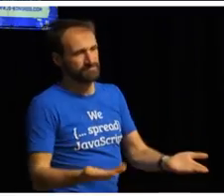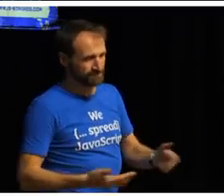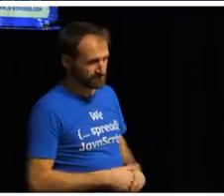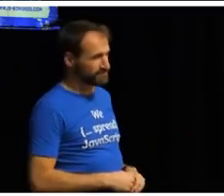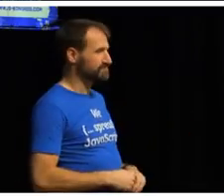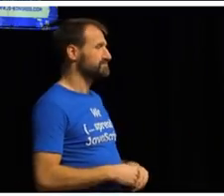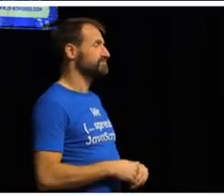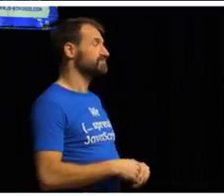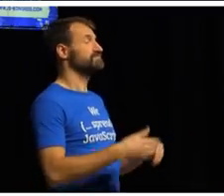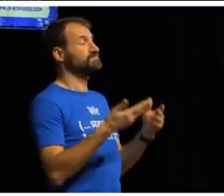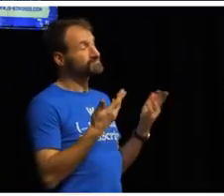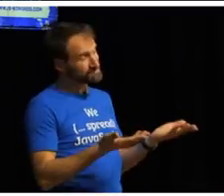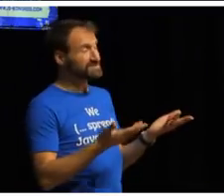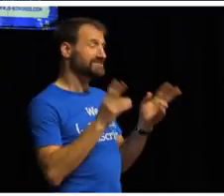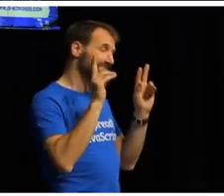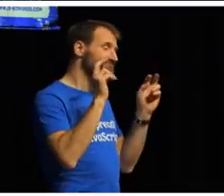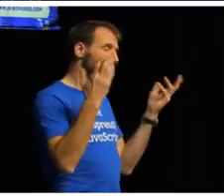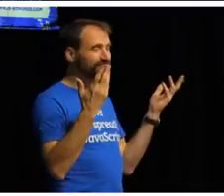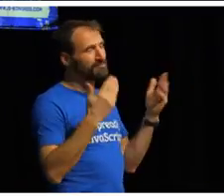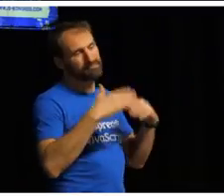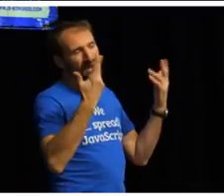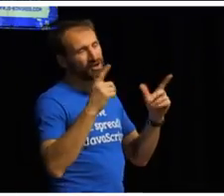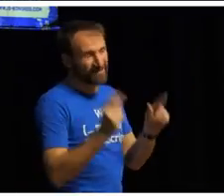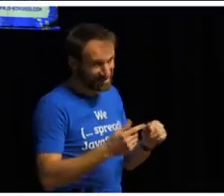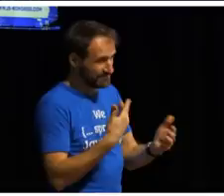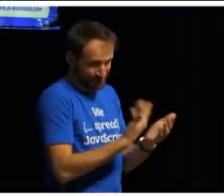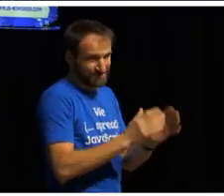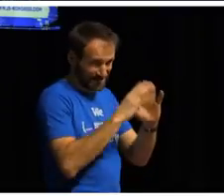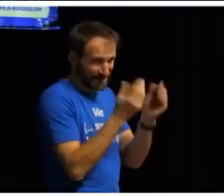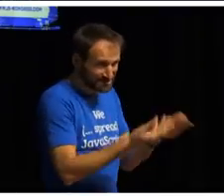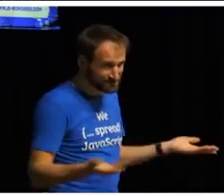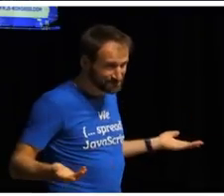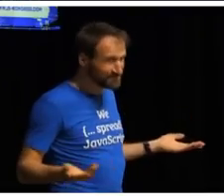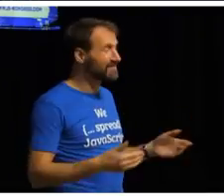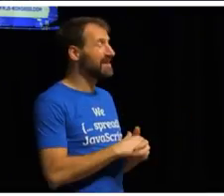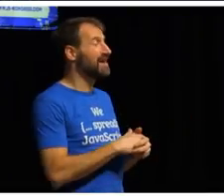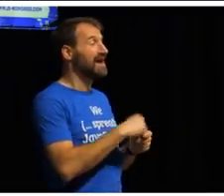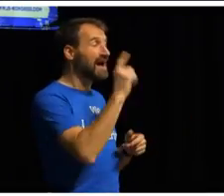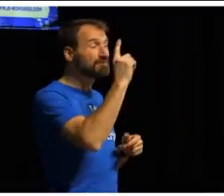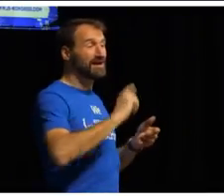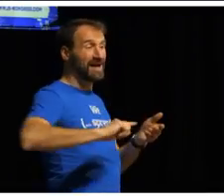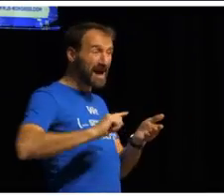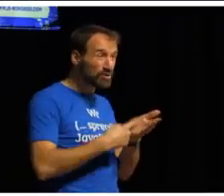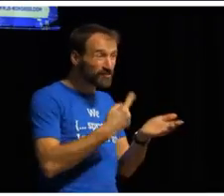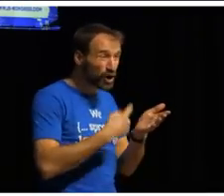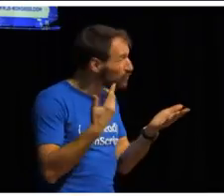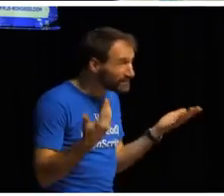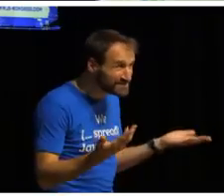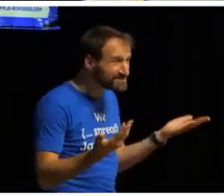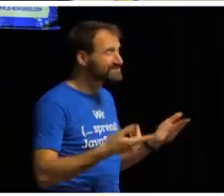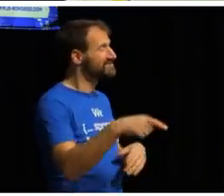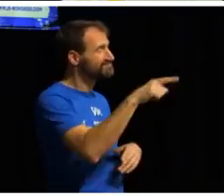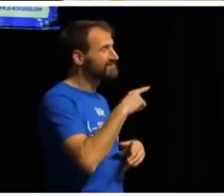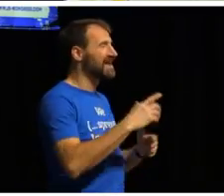So that's it more or less, surprisingly enough. And the challenge in this is to decide, like the